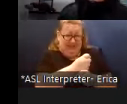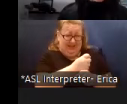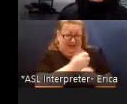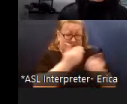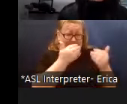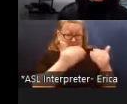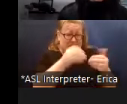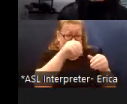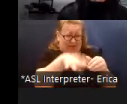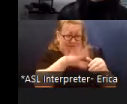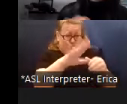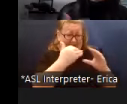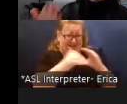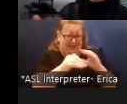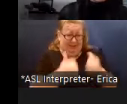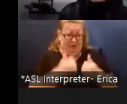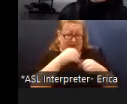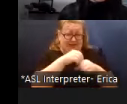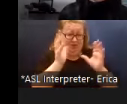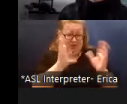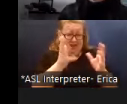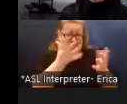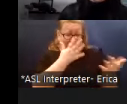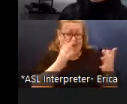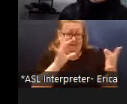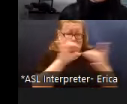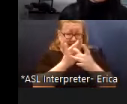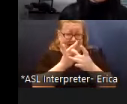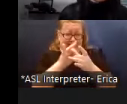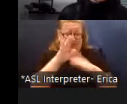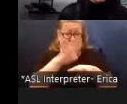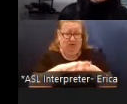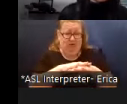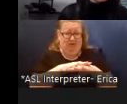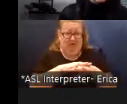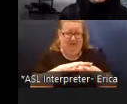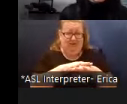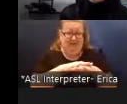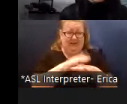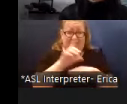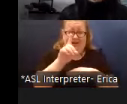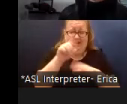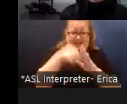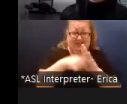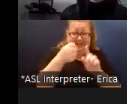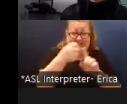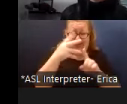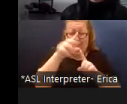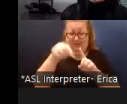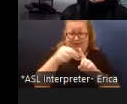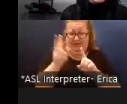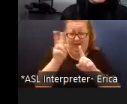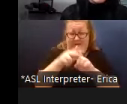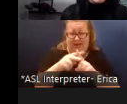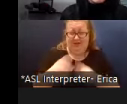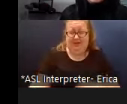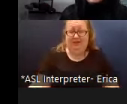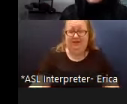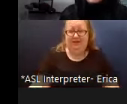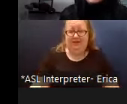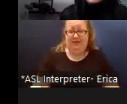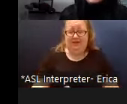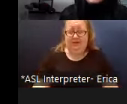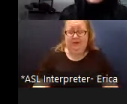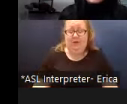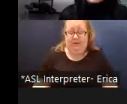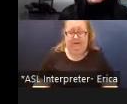email address into the chat and we can maybe connect on the details of the application. So